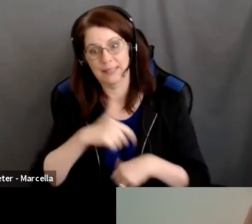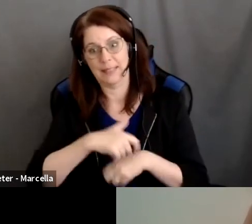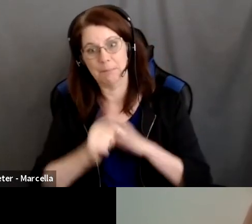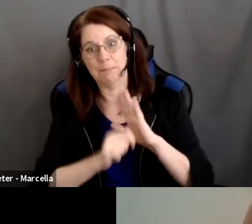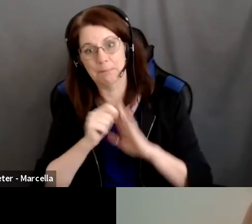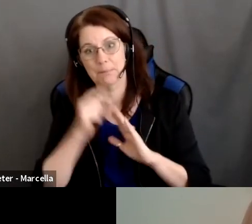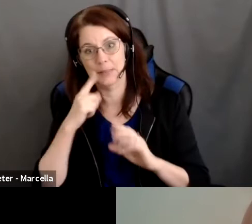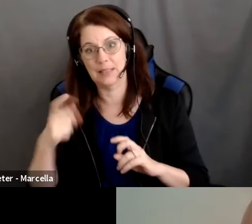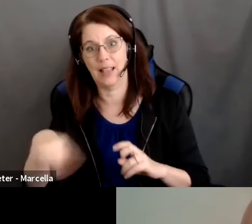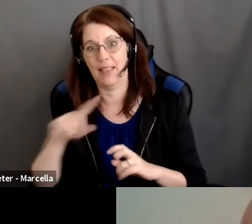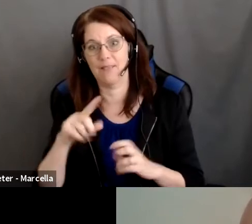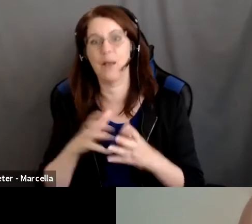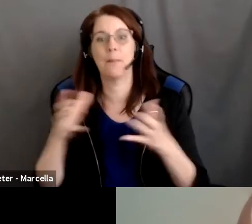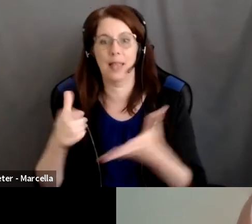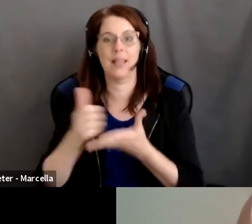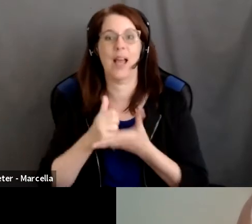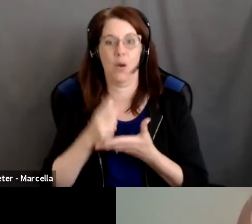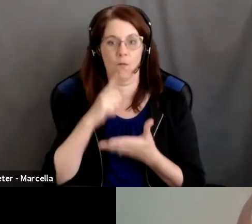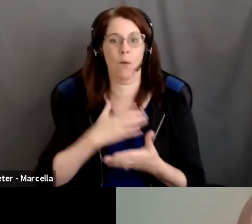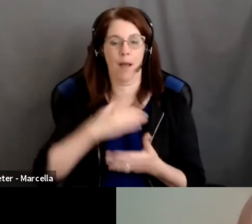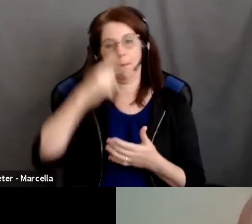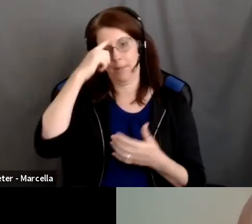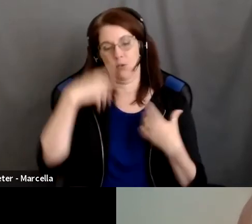because they have been a big help to my mental health.